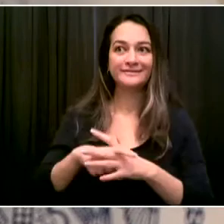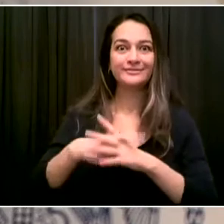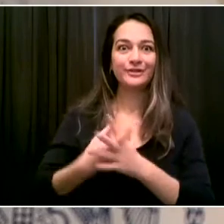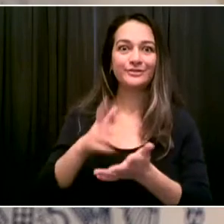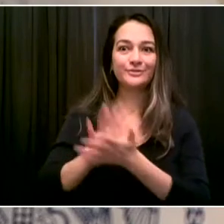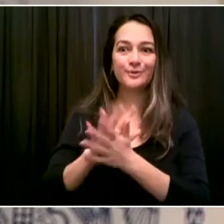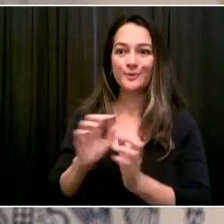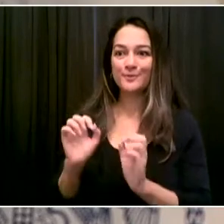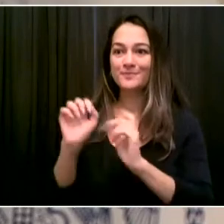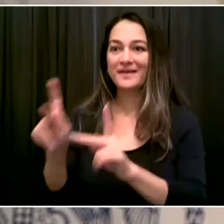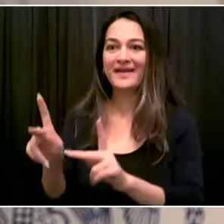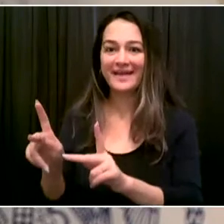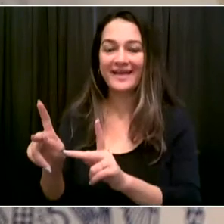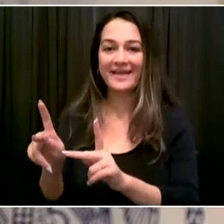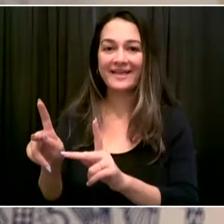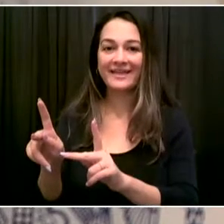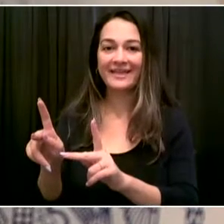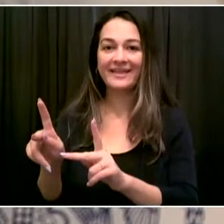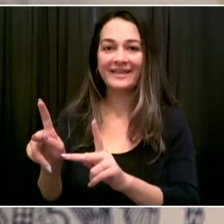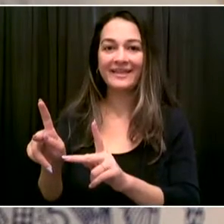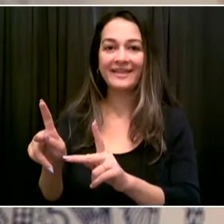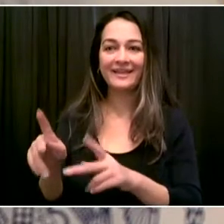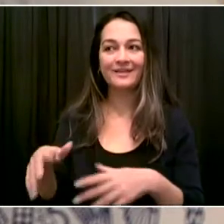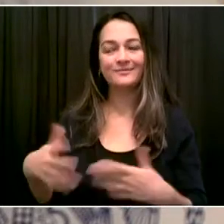Go ahead, Juliet.